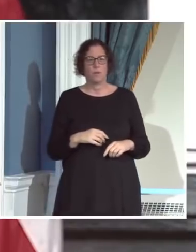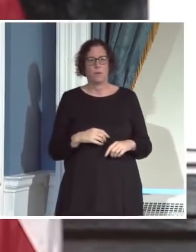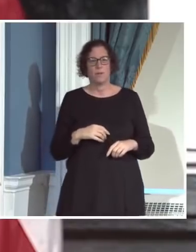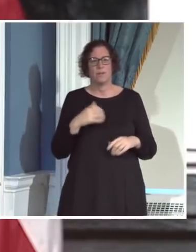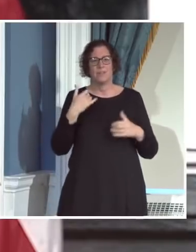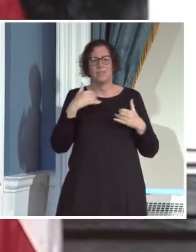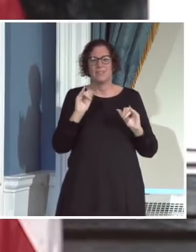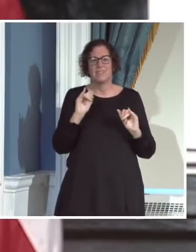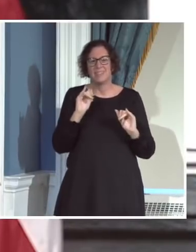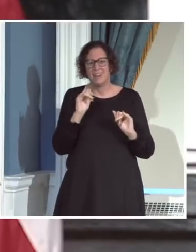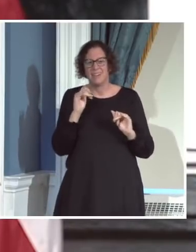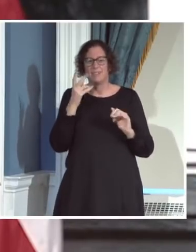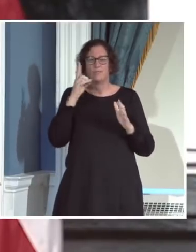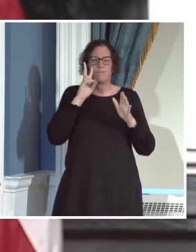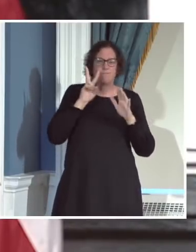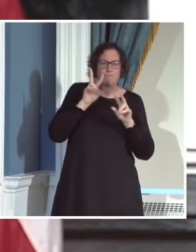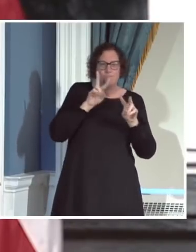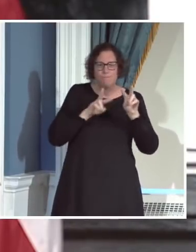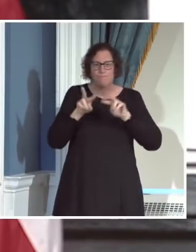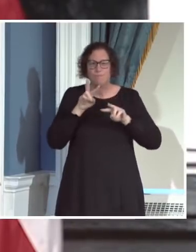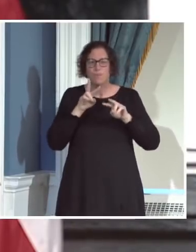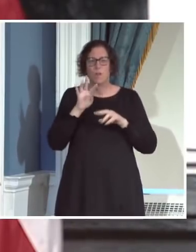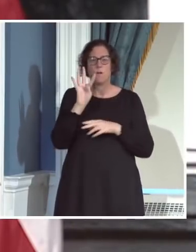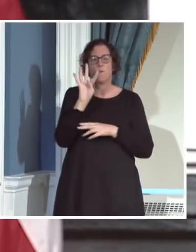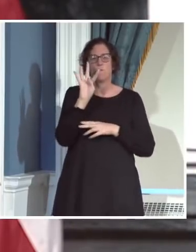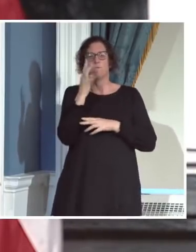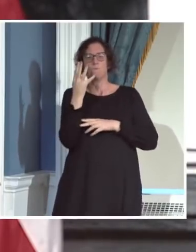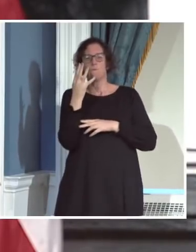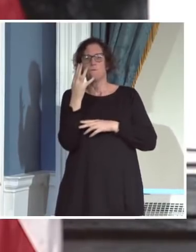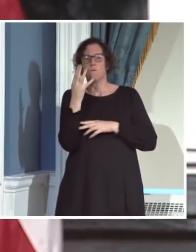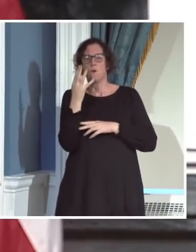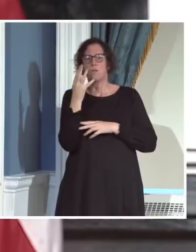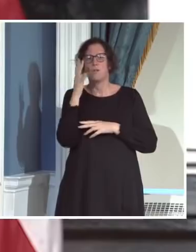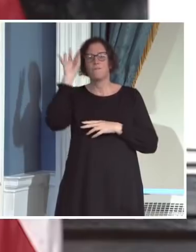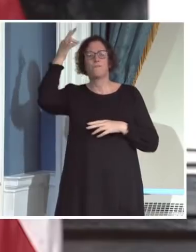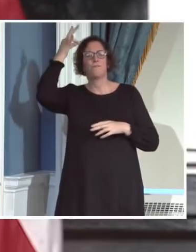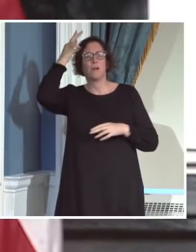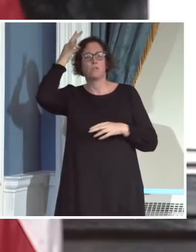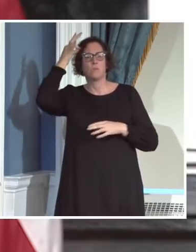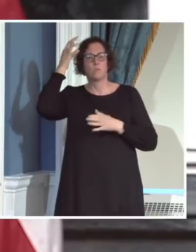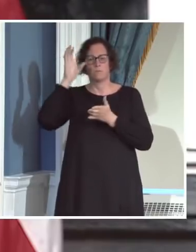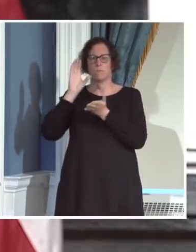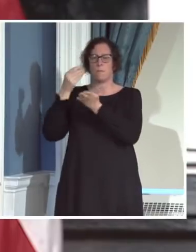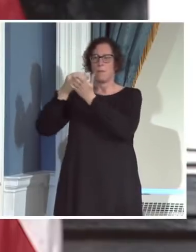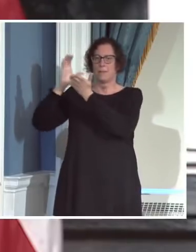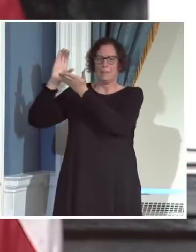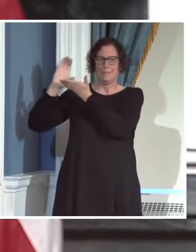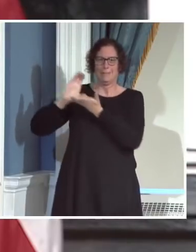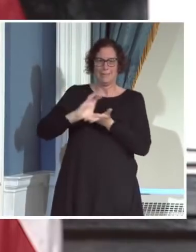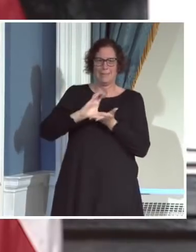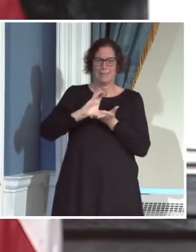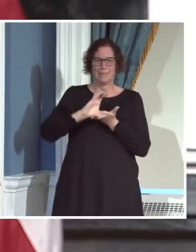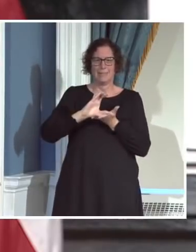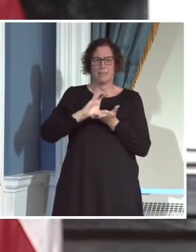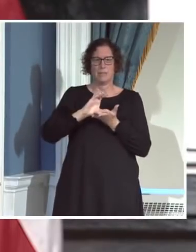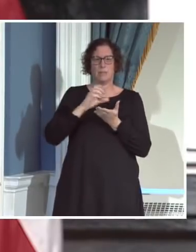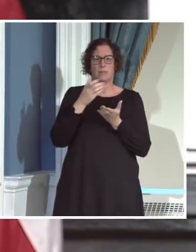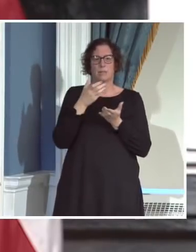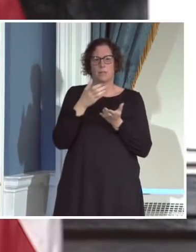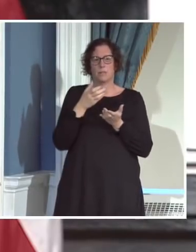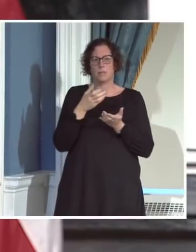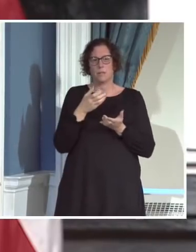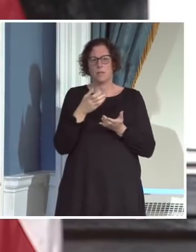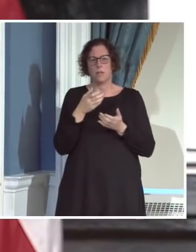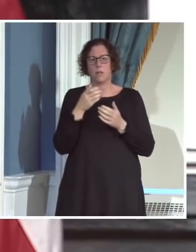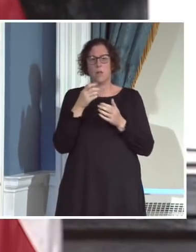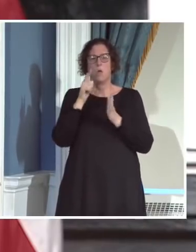Speaker Pelosi, to the Democratic leader of the Senate, who is also our Senator Schumer. I spoke to